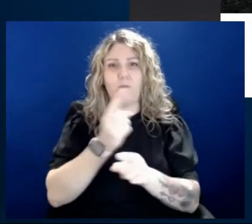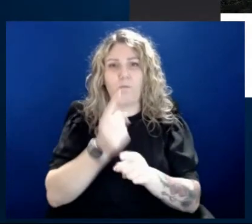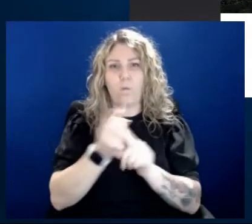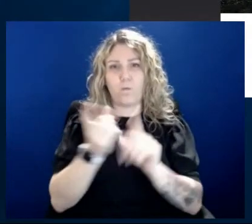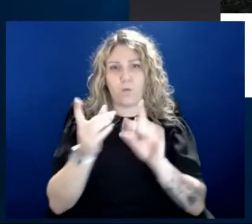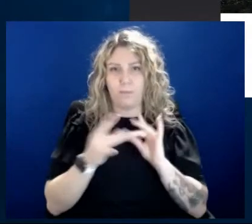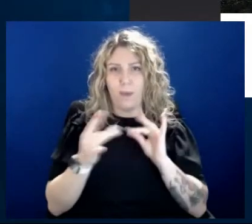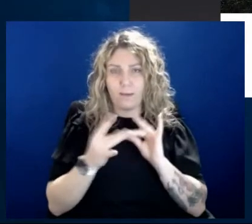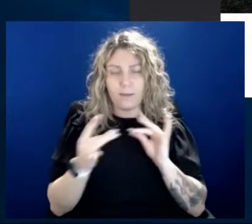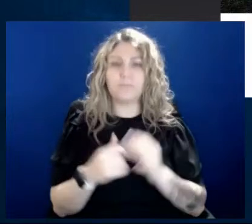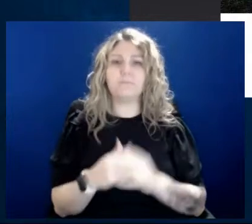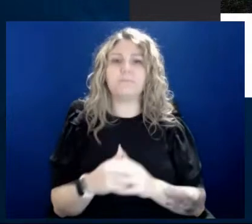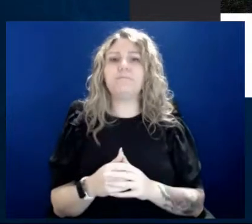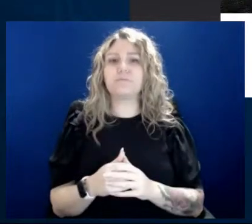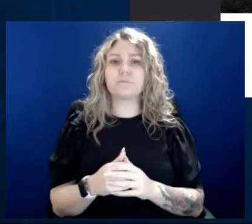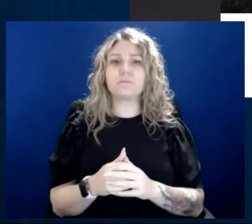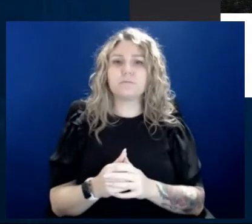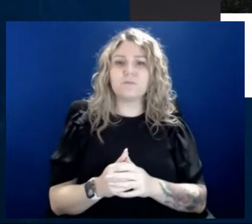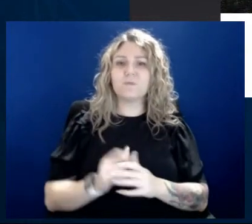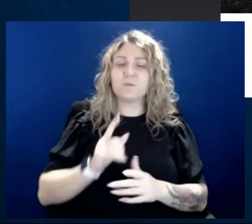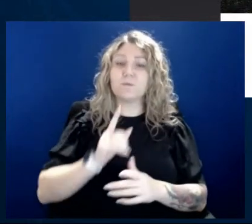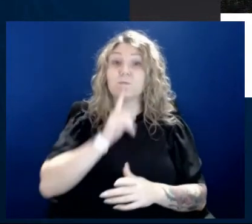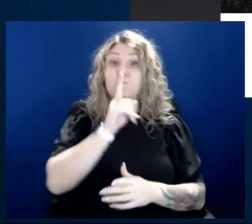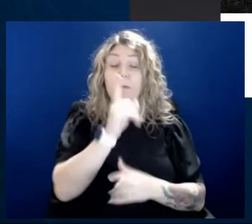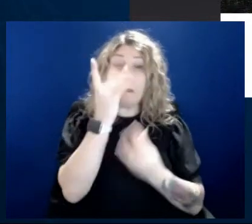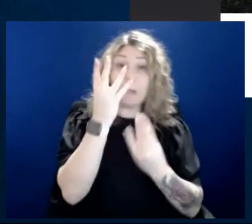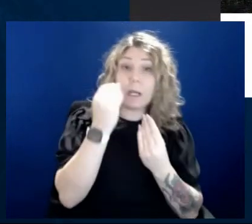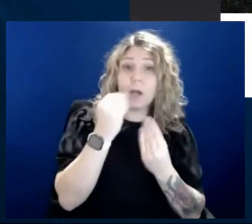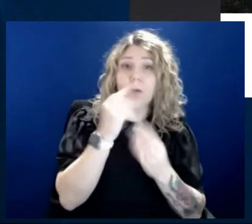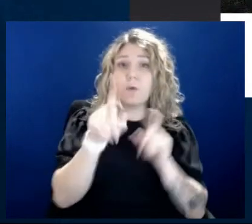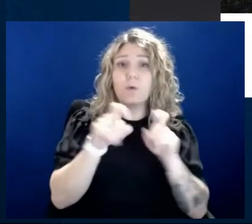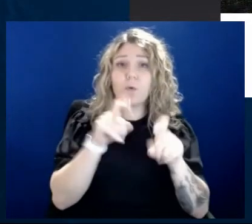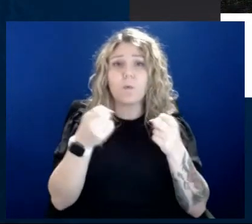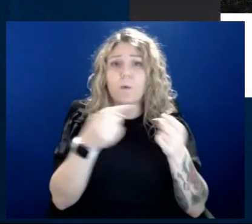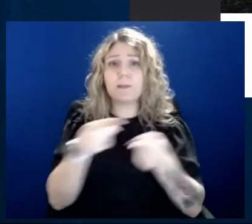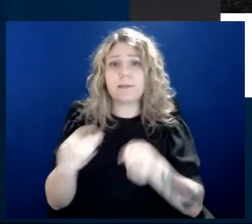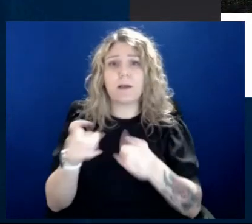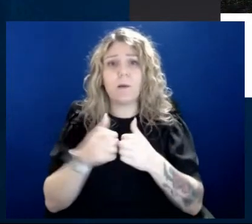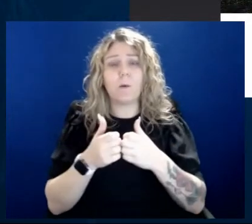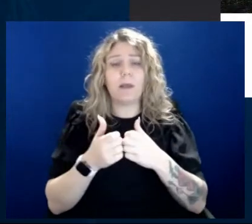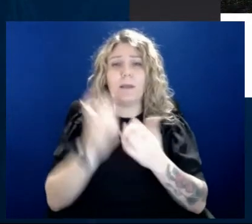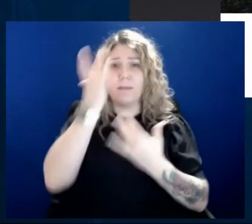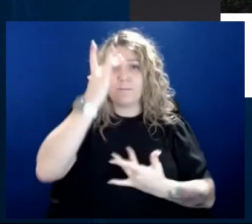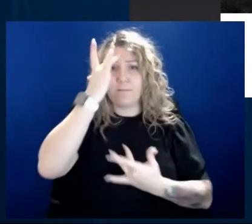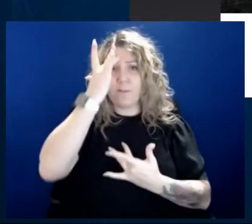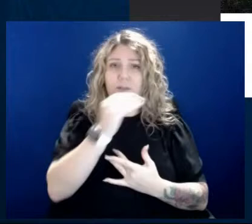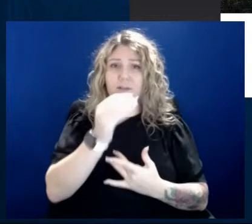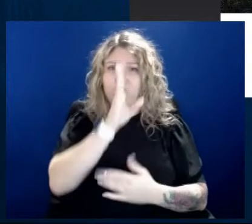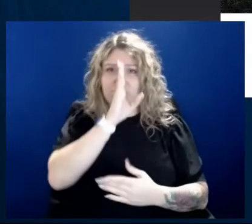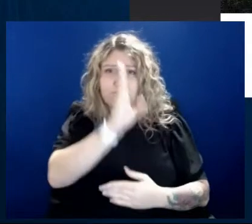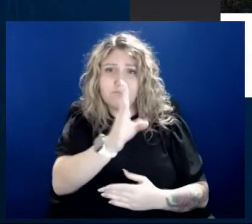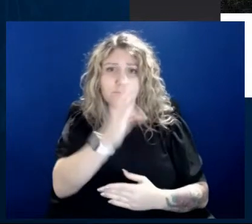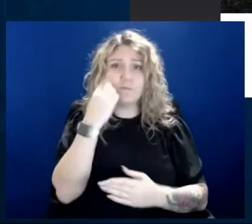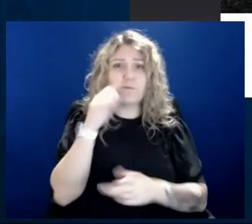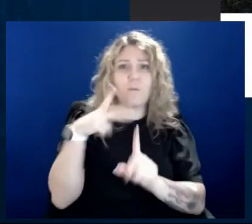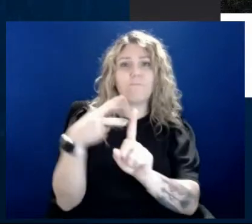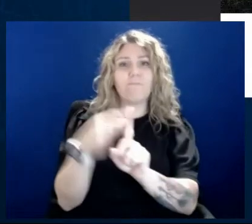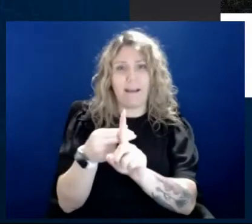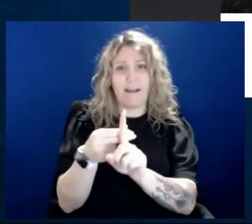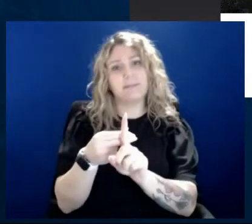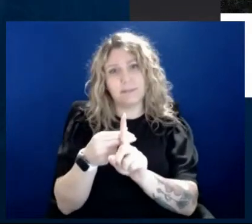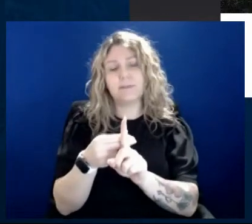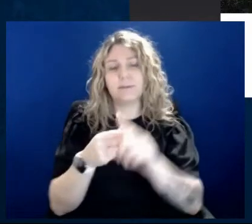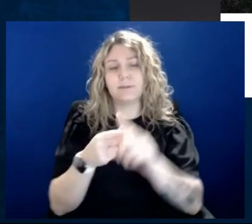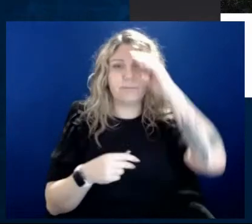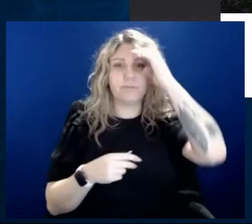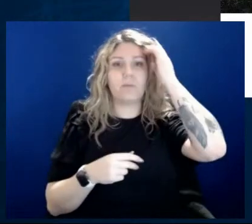about, truly thoughtful questions about what's going on with the virus. And most importantly, this was really directed towards vaccination and really helping